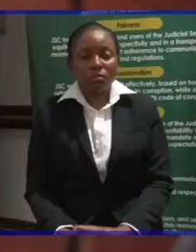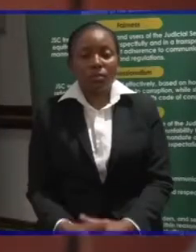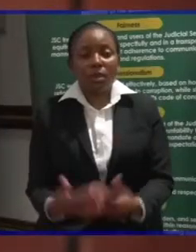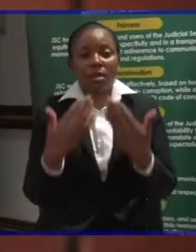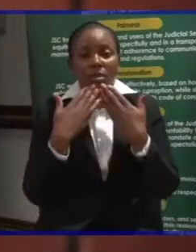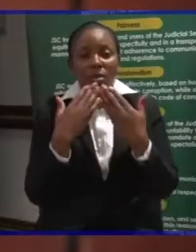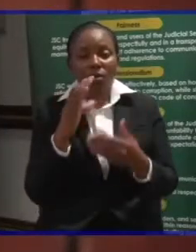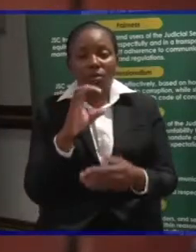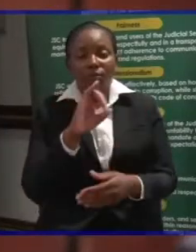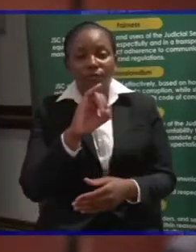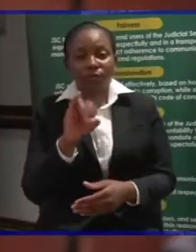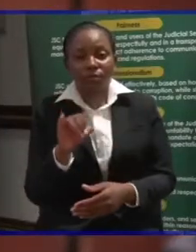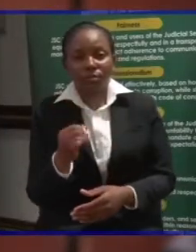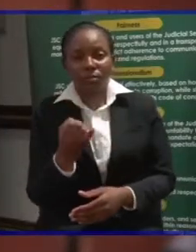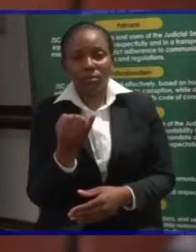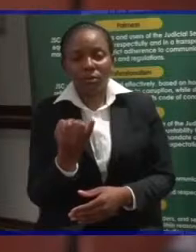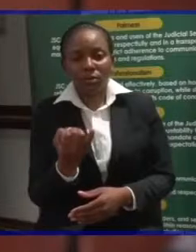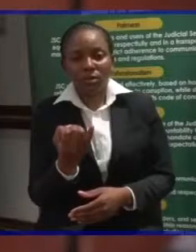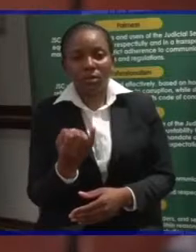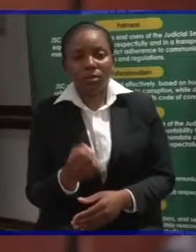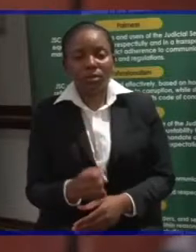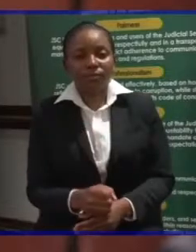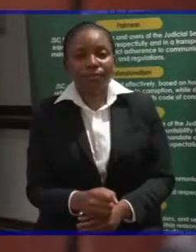Thank you, Chief Justice.